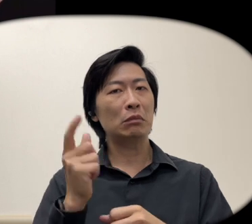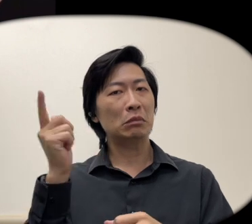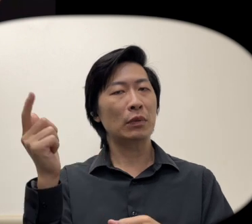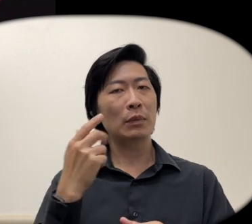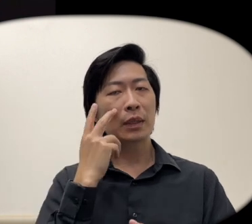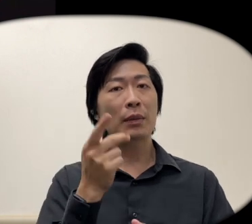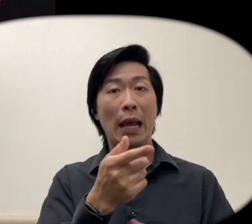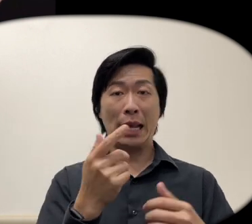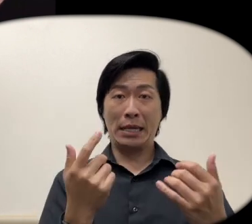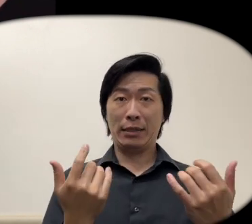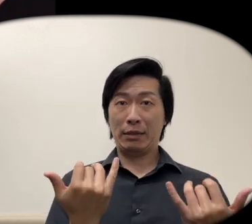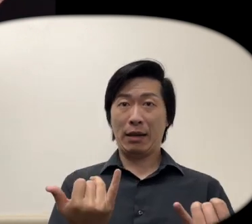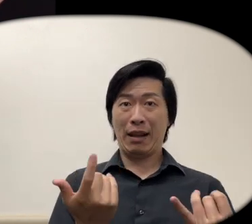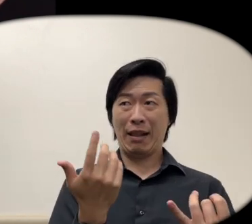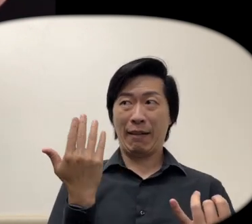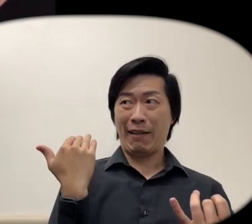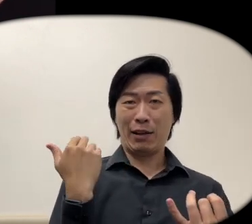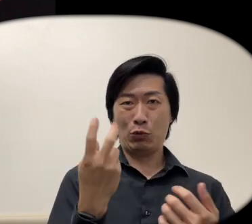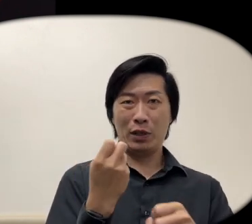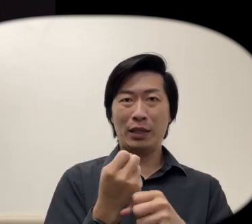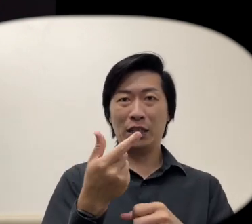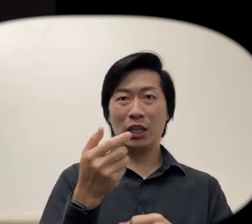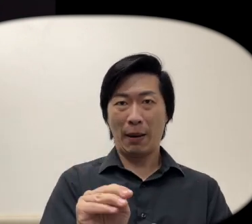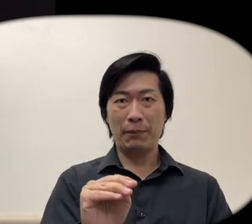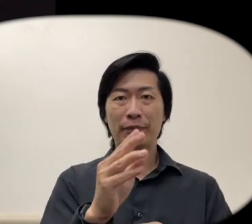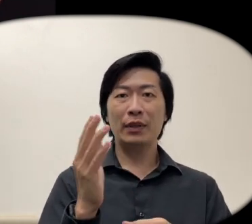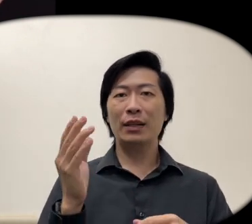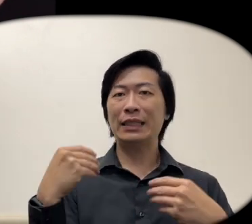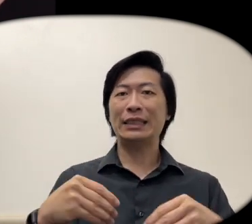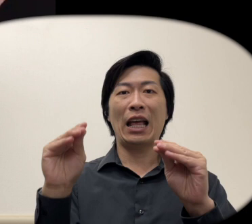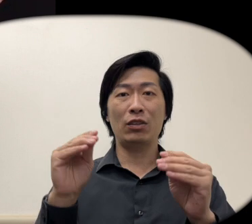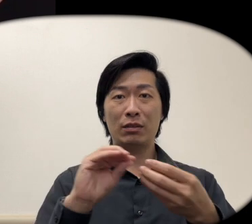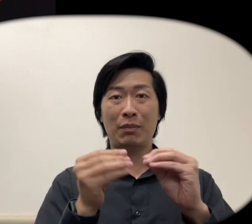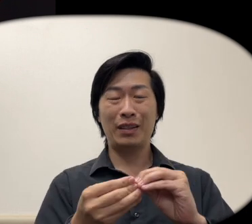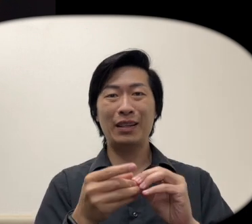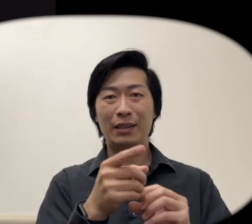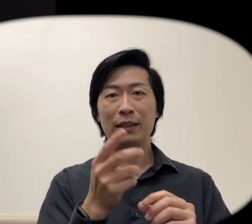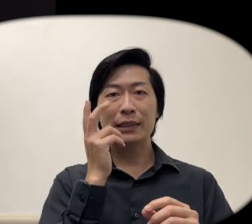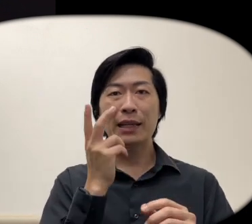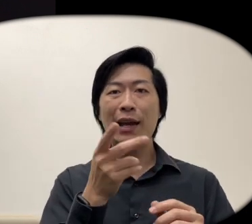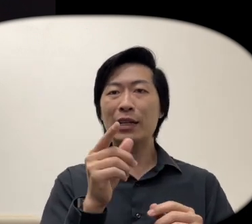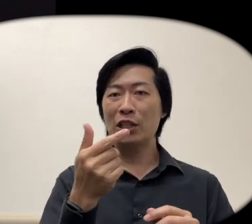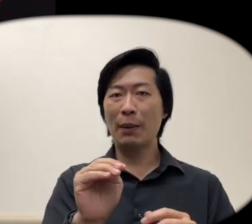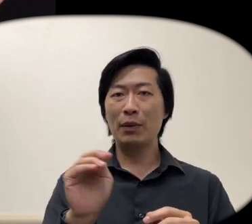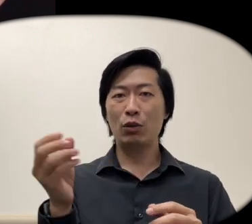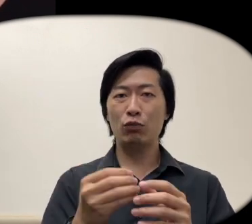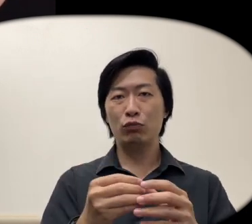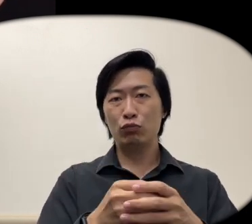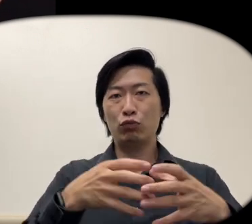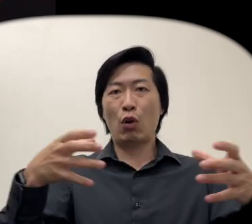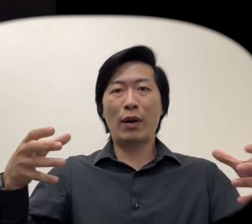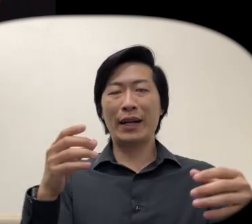like for the last 2 years. To kind of give you an idea of how GM has been growing their EV segment, in the first quarter of 2021, it